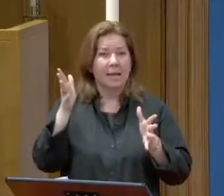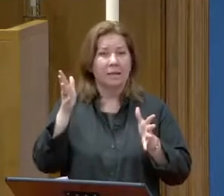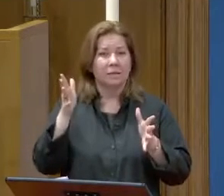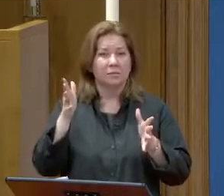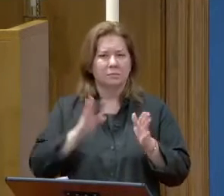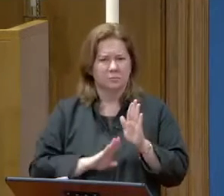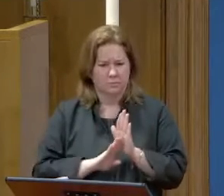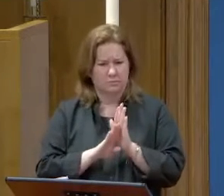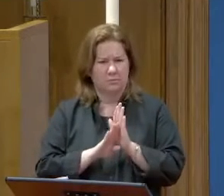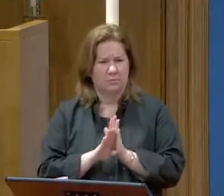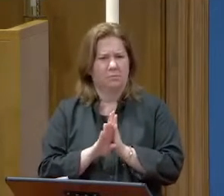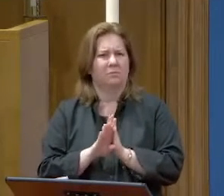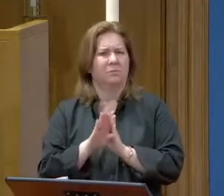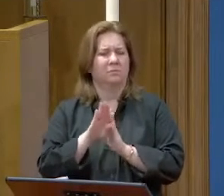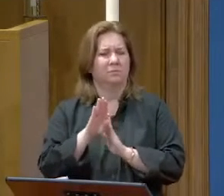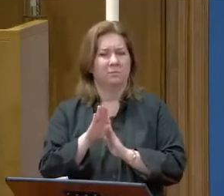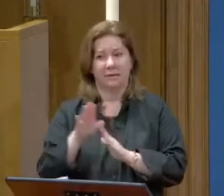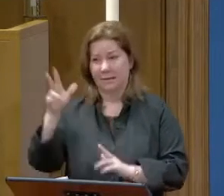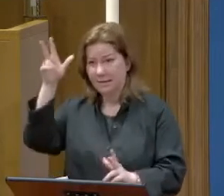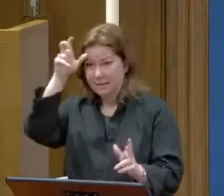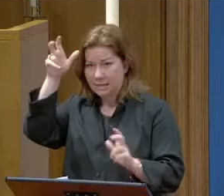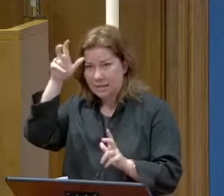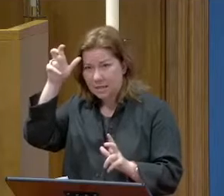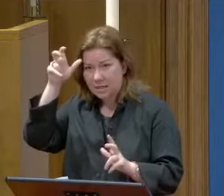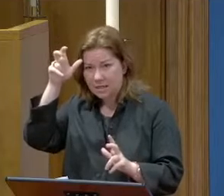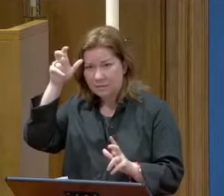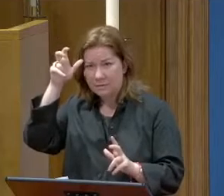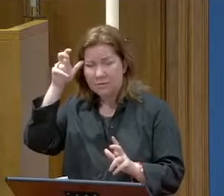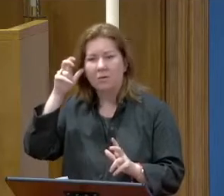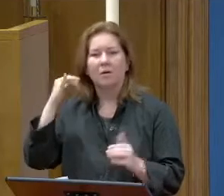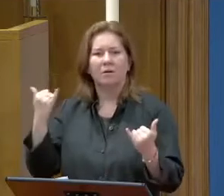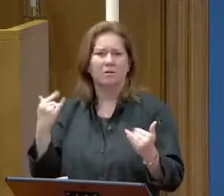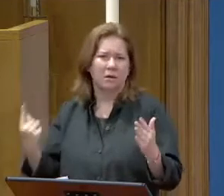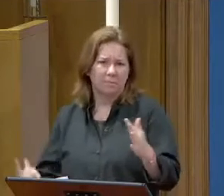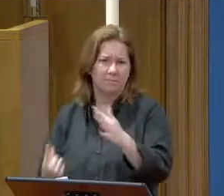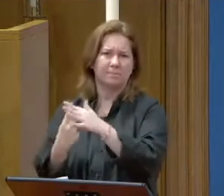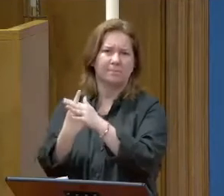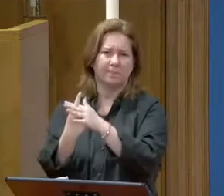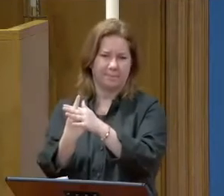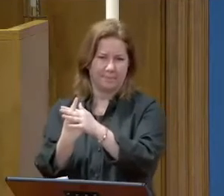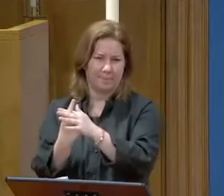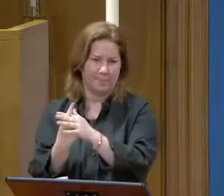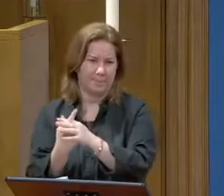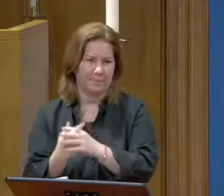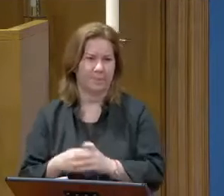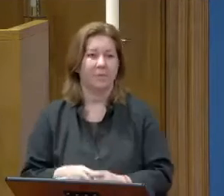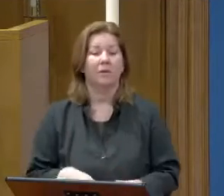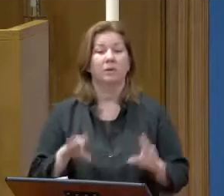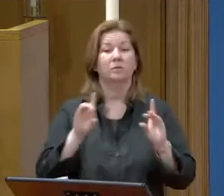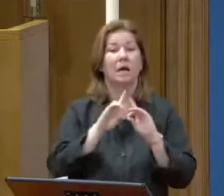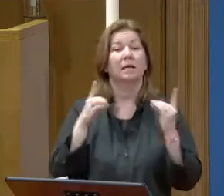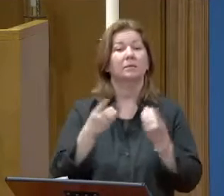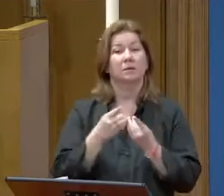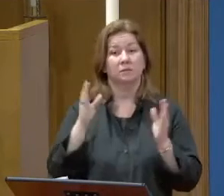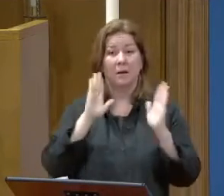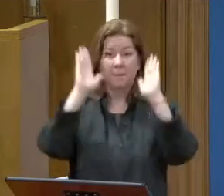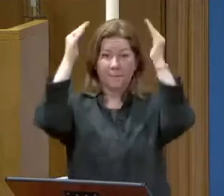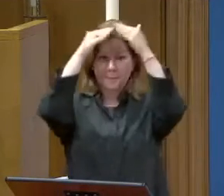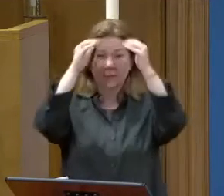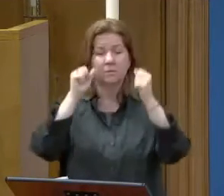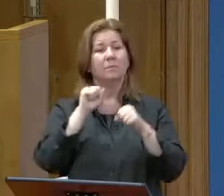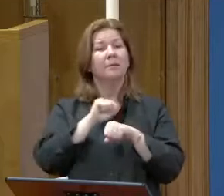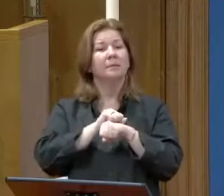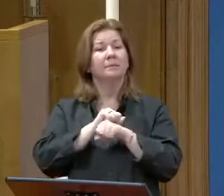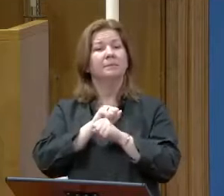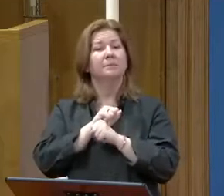strength and that evil has come out of hiding. So our diocesan bishop issued a pastoral letter